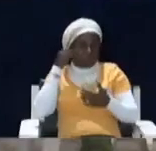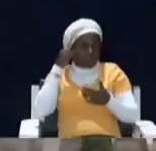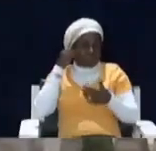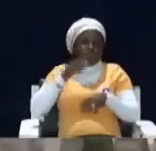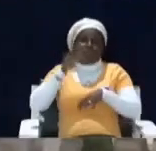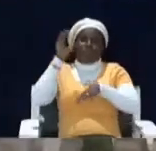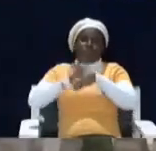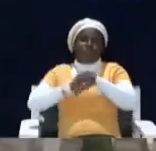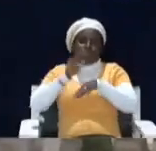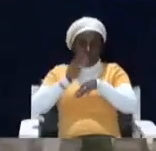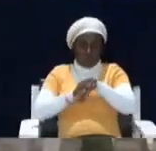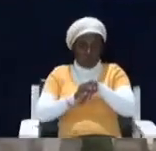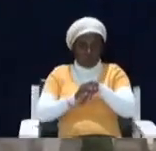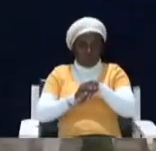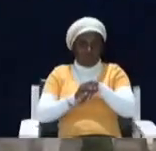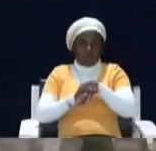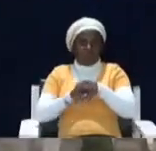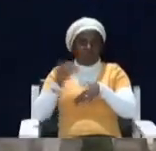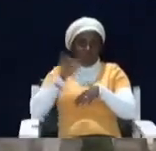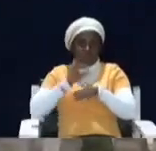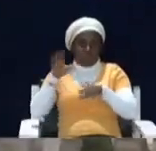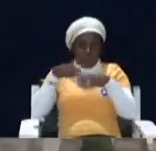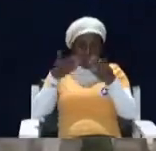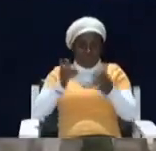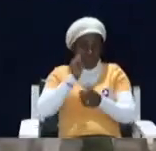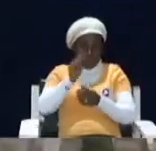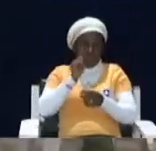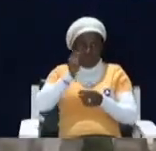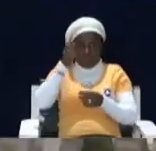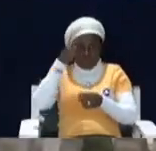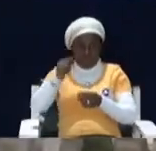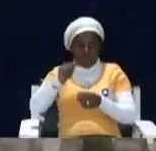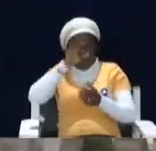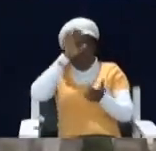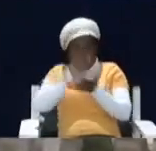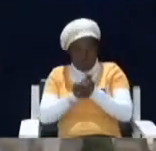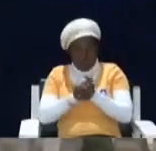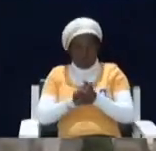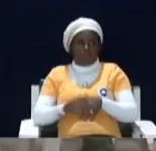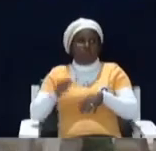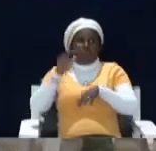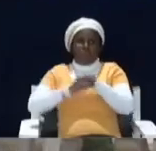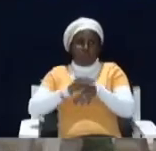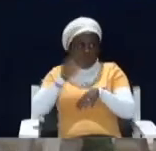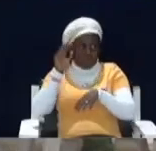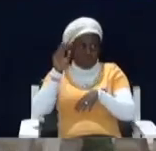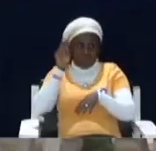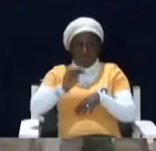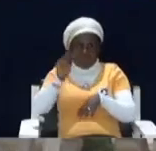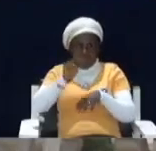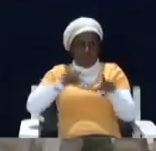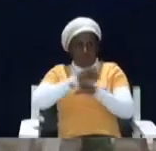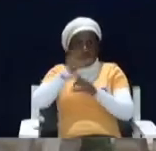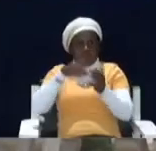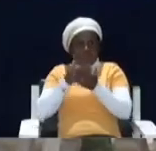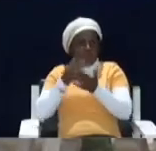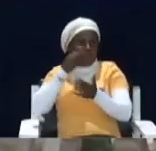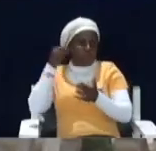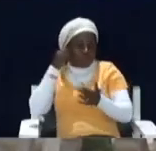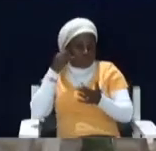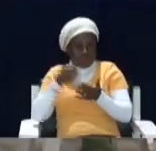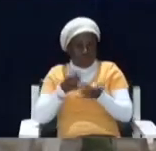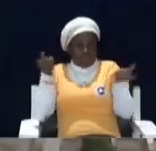privileged. I'm giving the testimony on behalf of my husband. On Monday when I got home, it